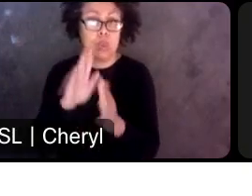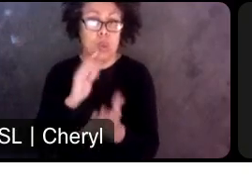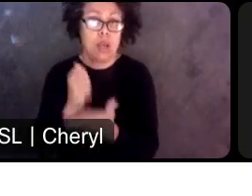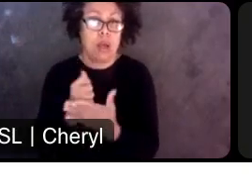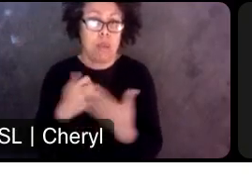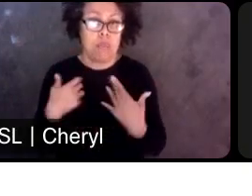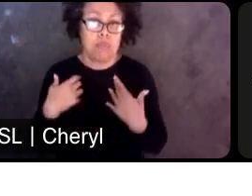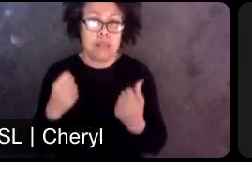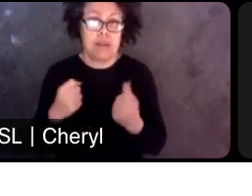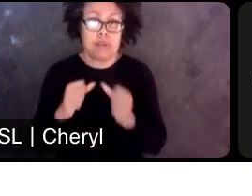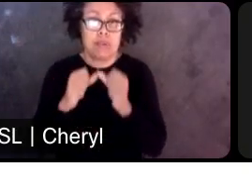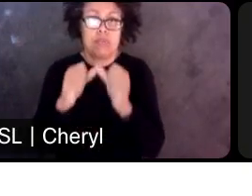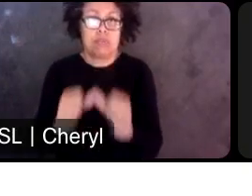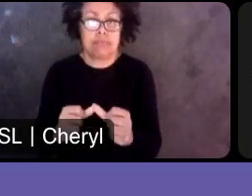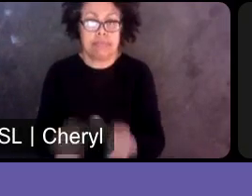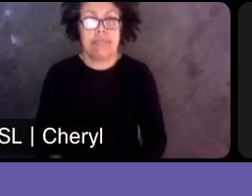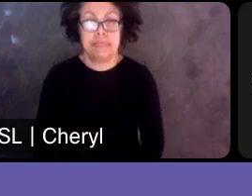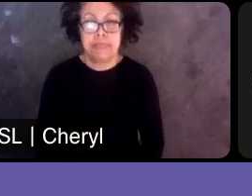recovery.